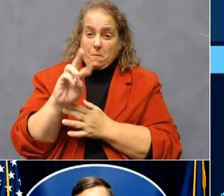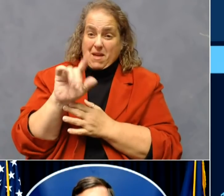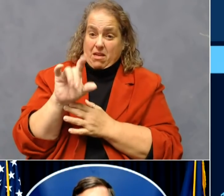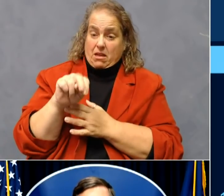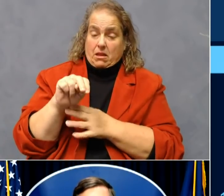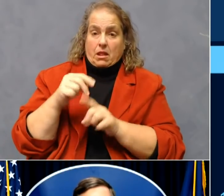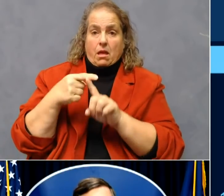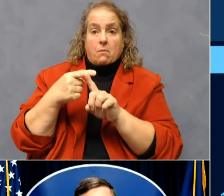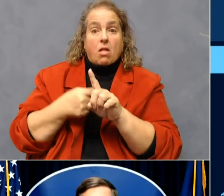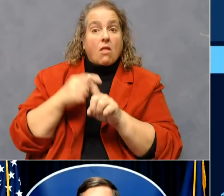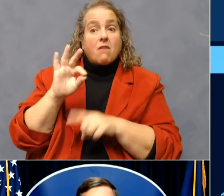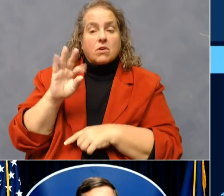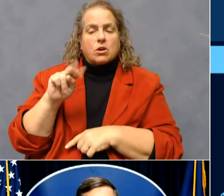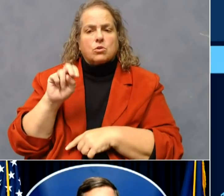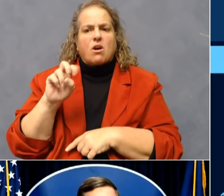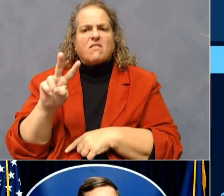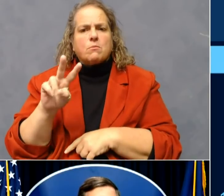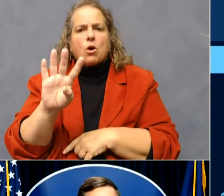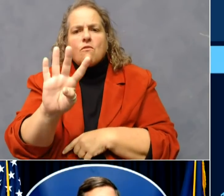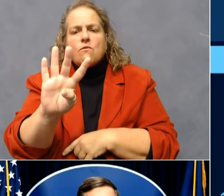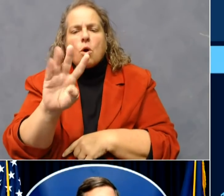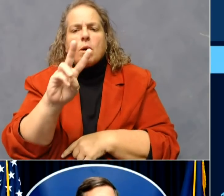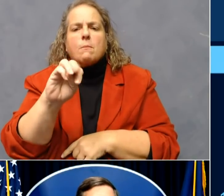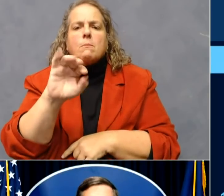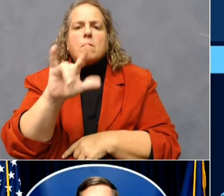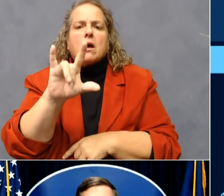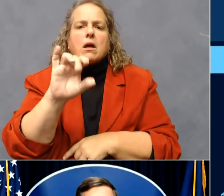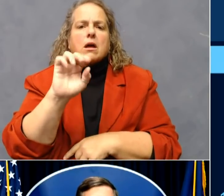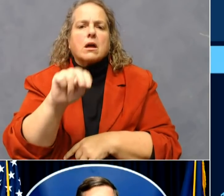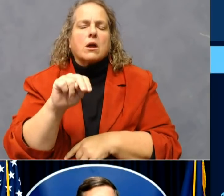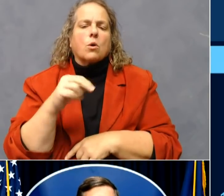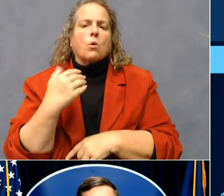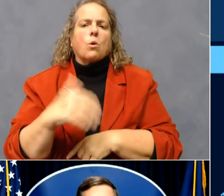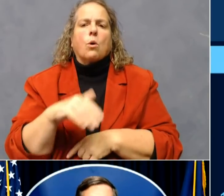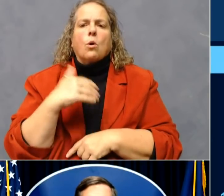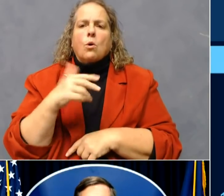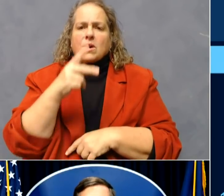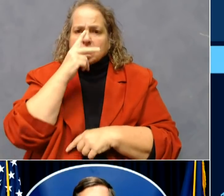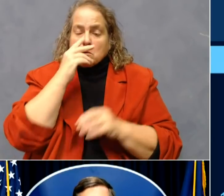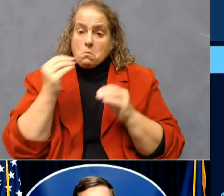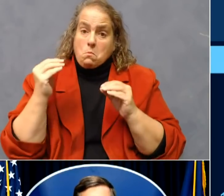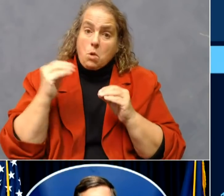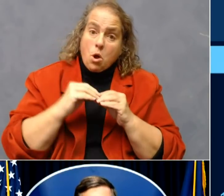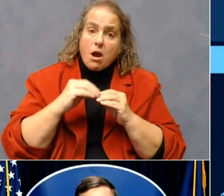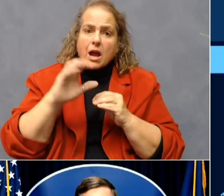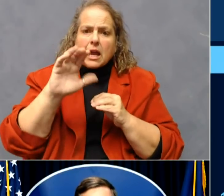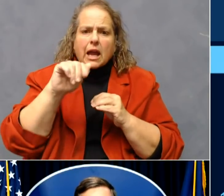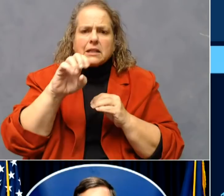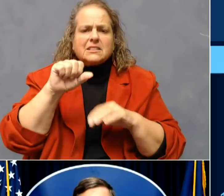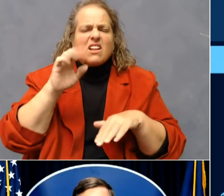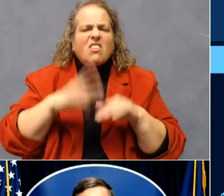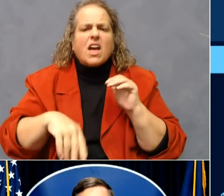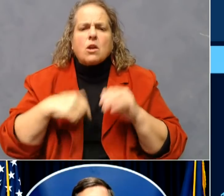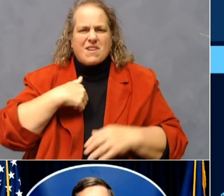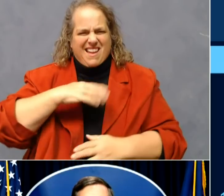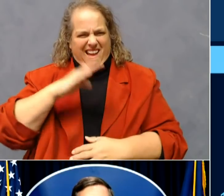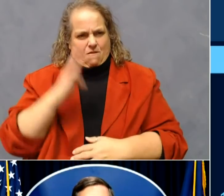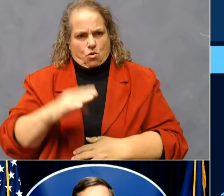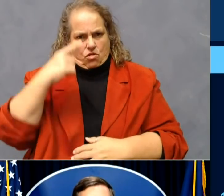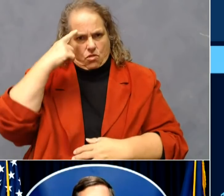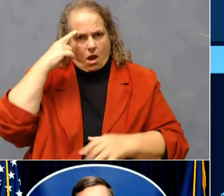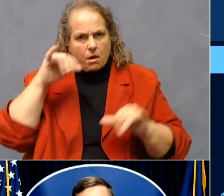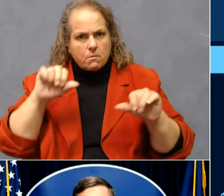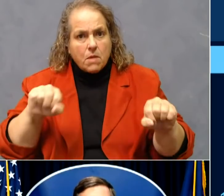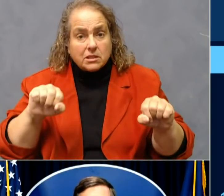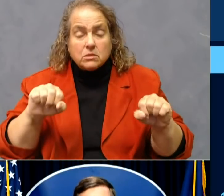November. The month of November is seeing more cases than we ever thought possible. And it shows that the